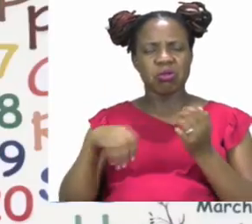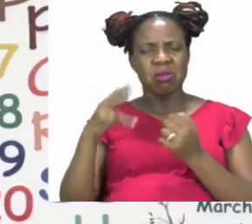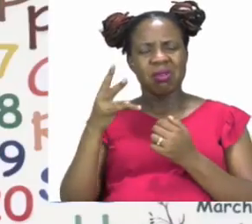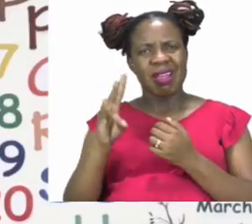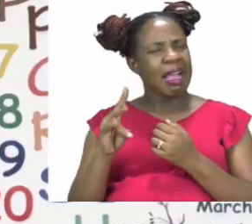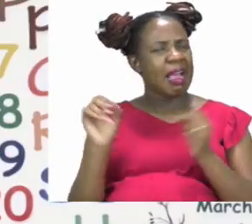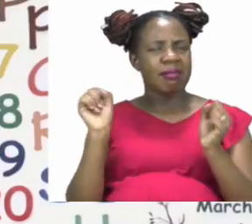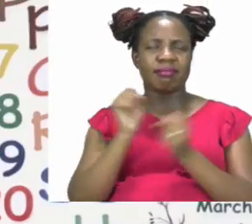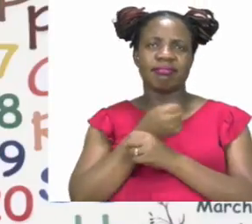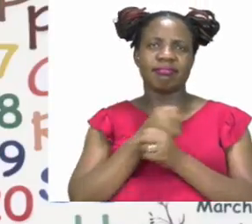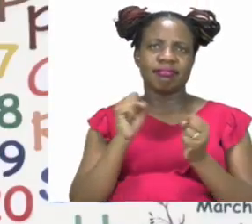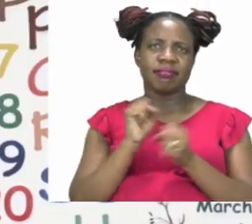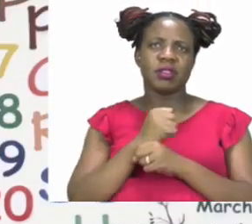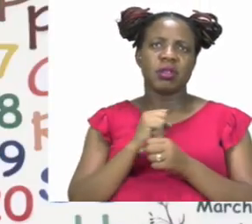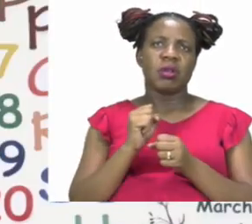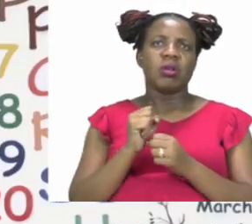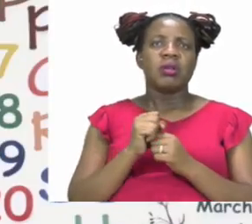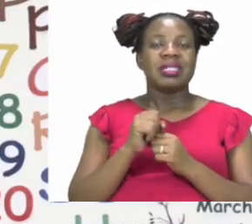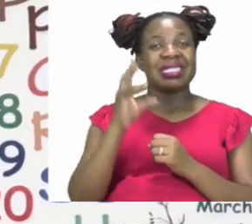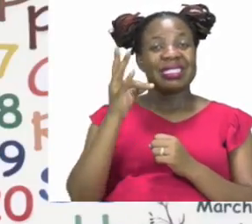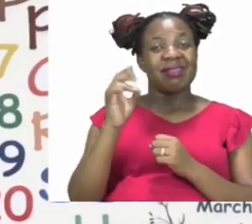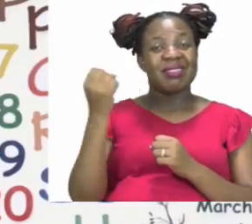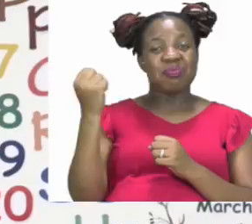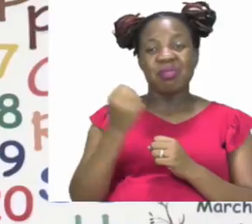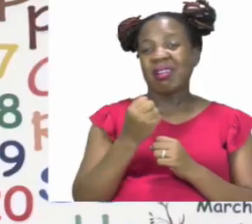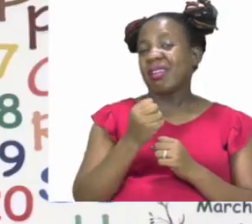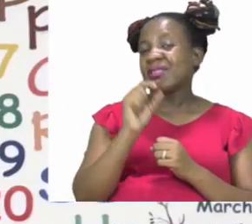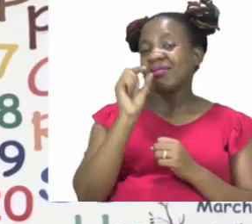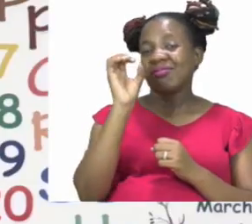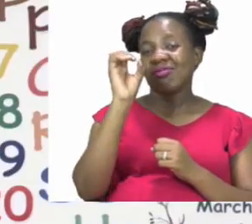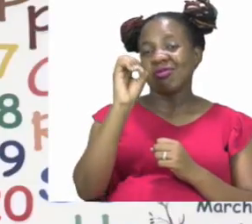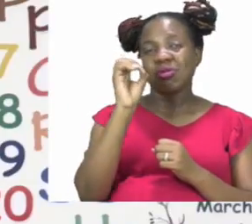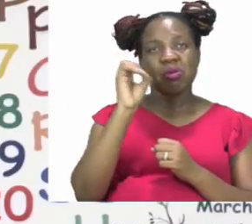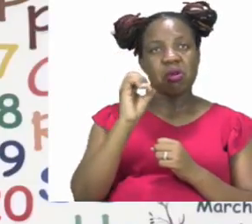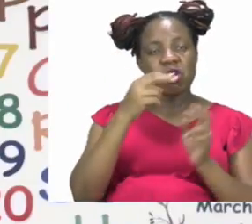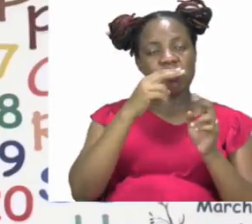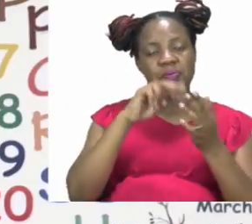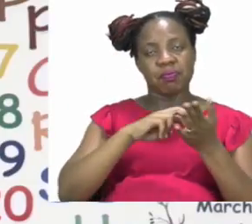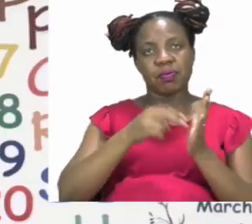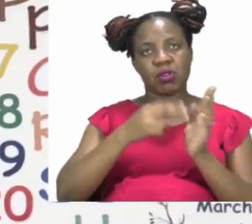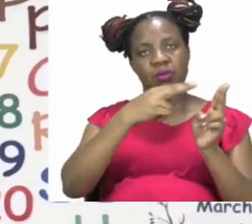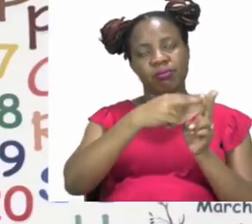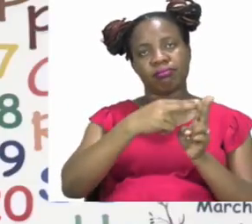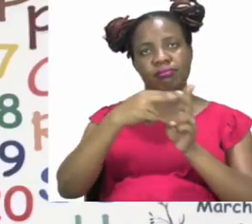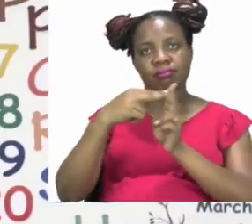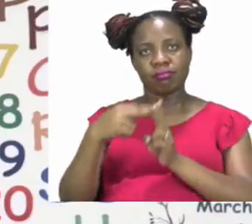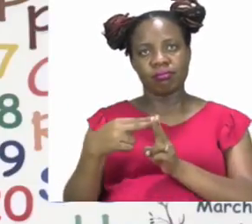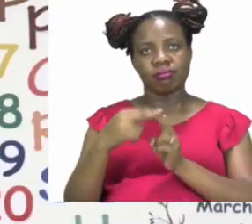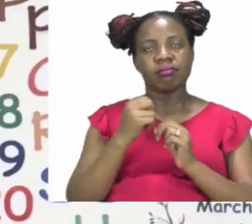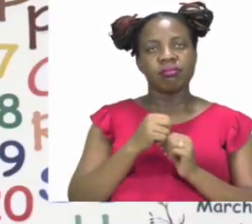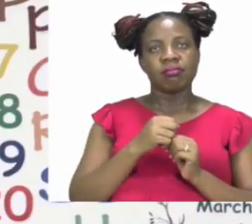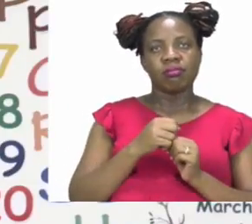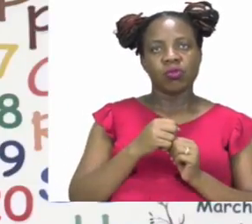subtract 7 from 0. So that means we have to go borrow from our tens. So we borrow 1